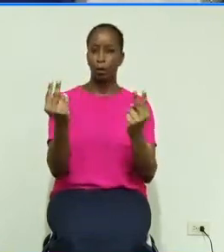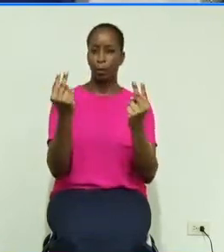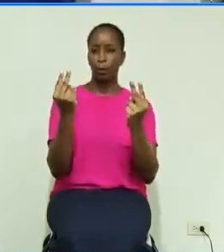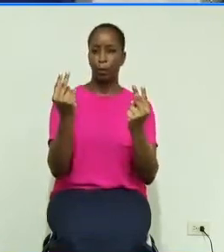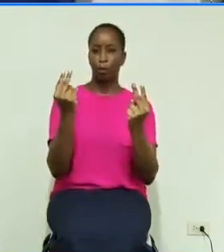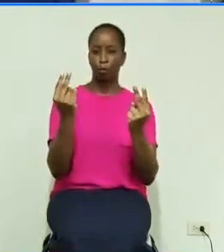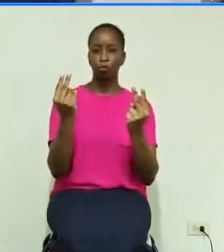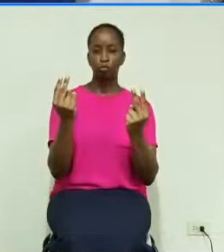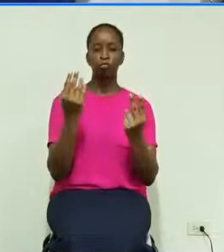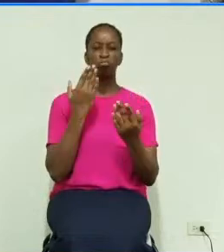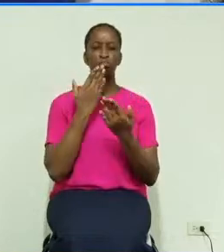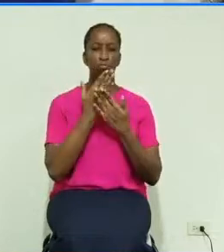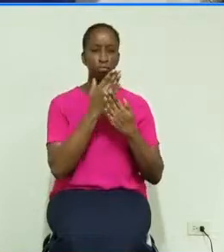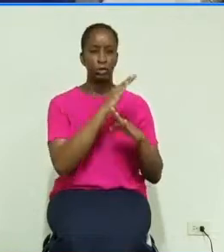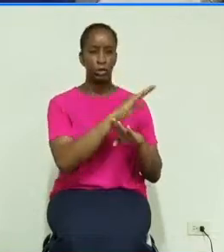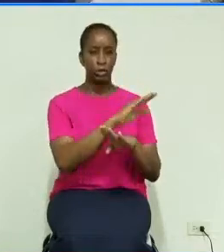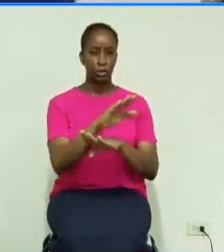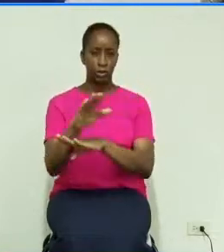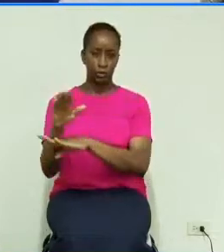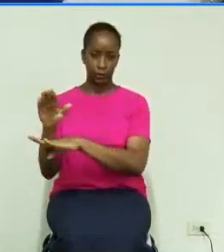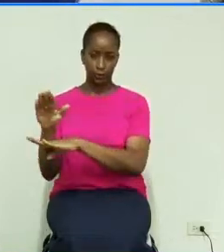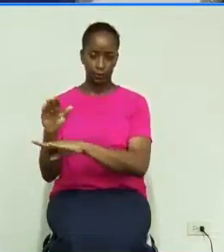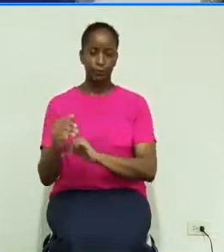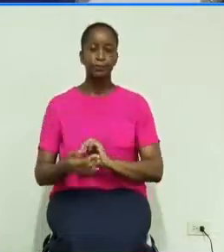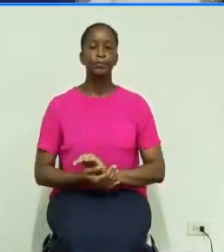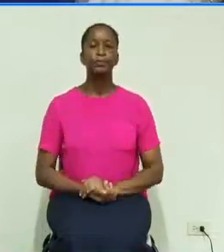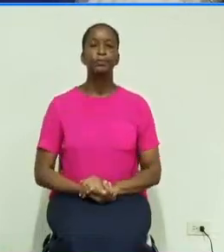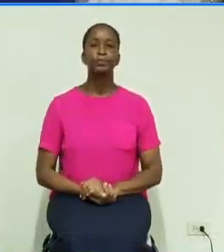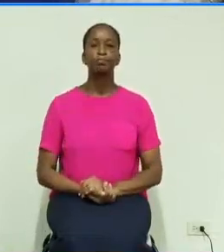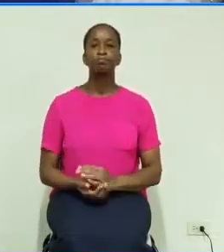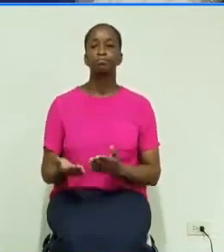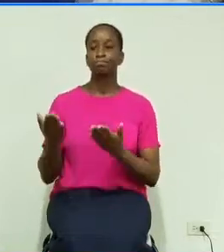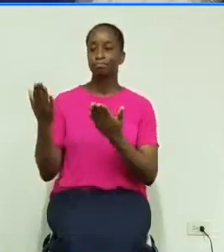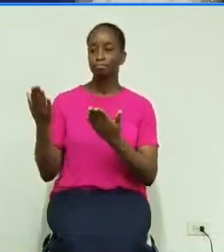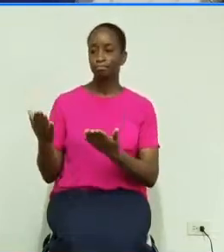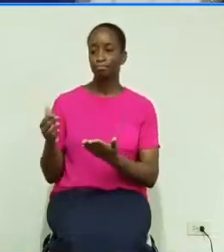Madam Ambassador and member of the Parliamentary Reform Commission,